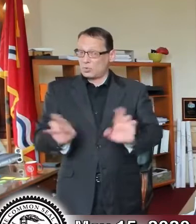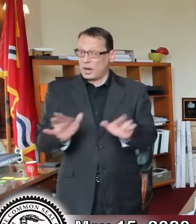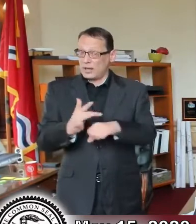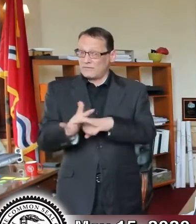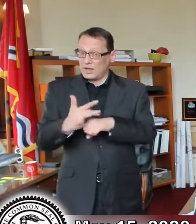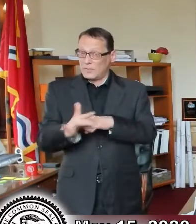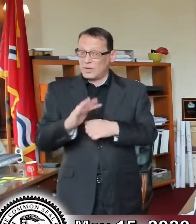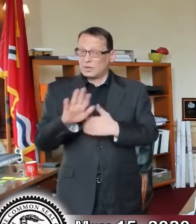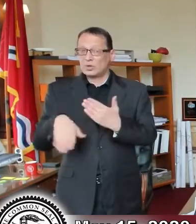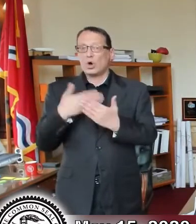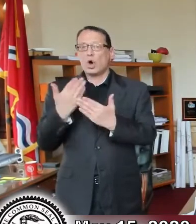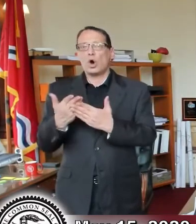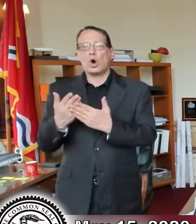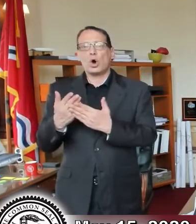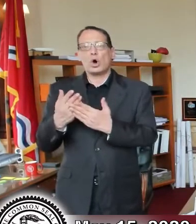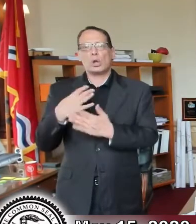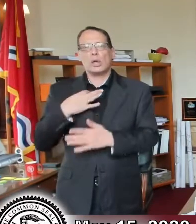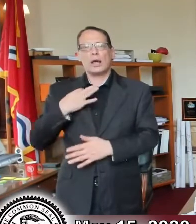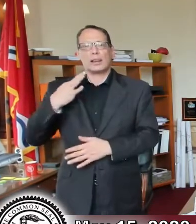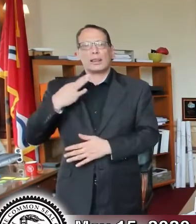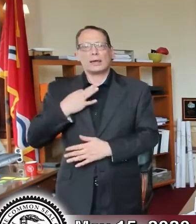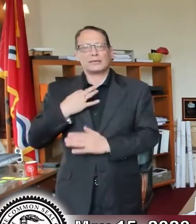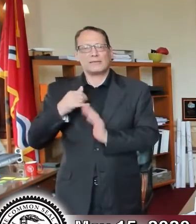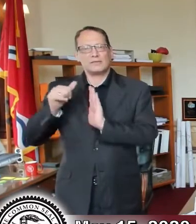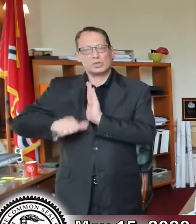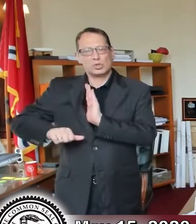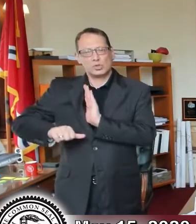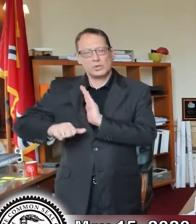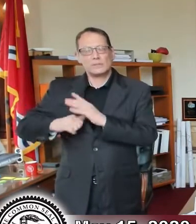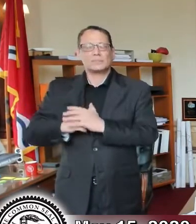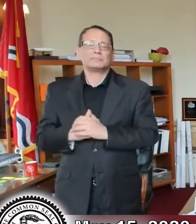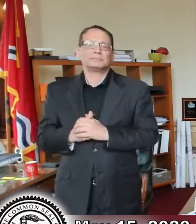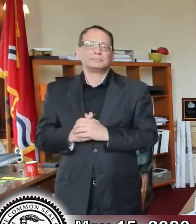all elective procedures and to